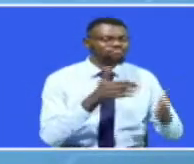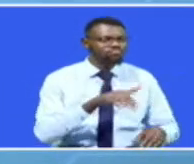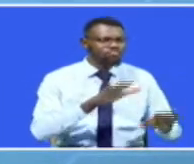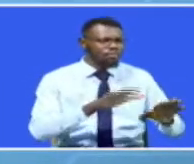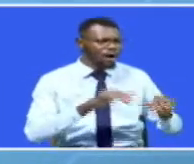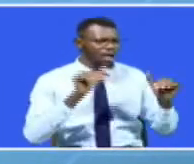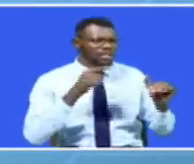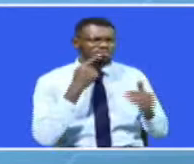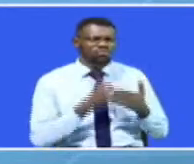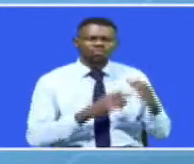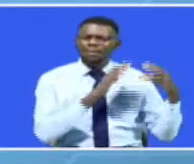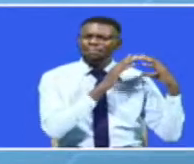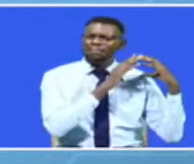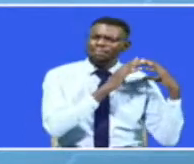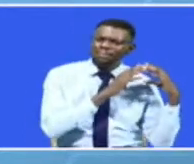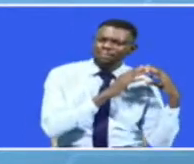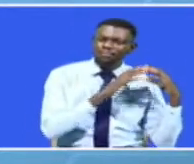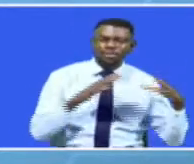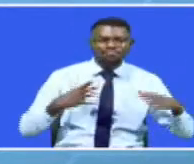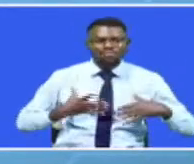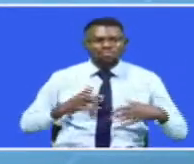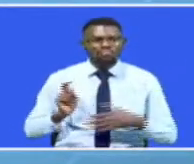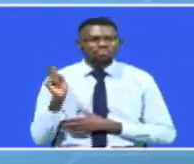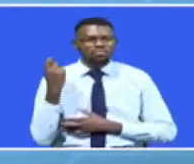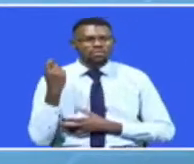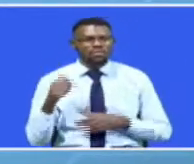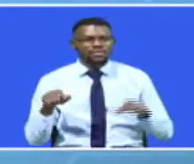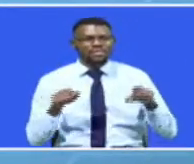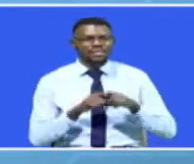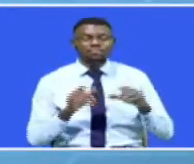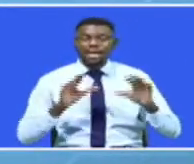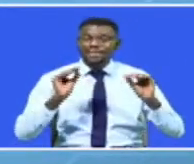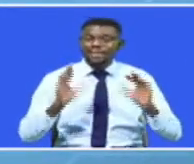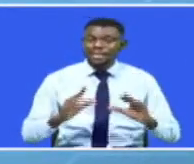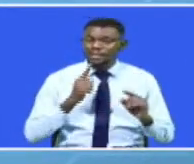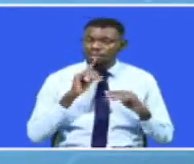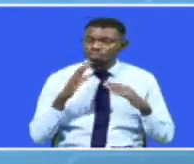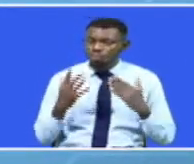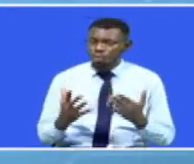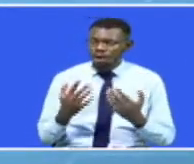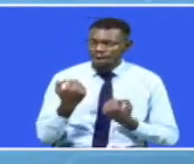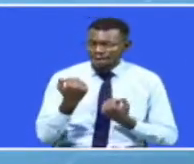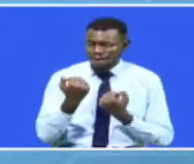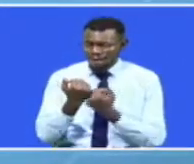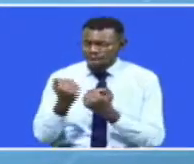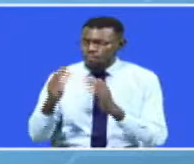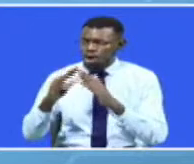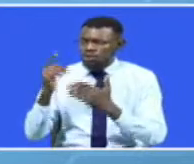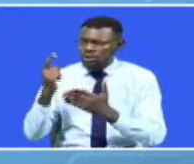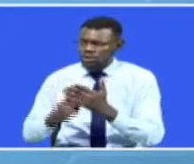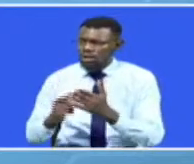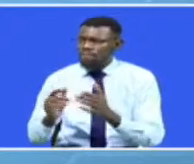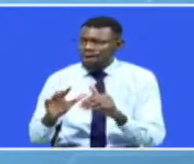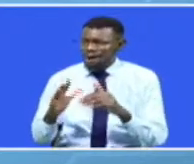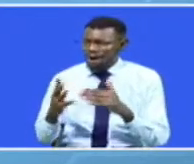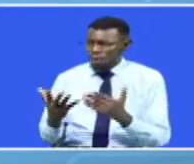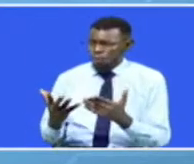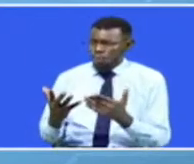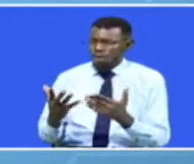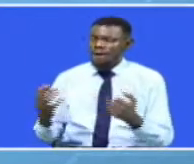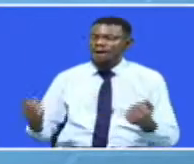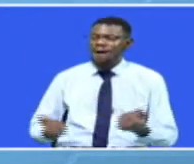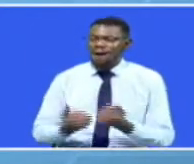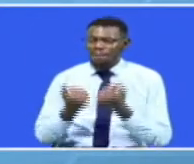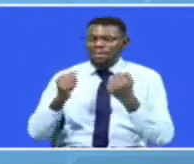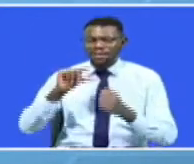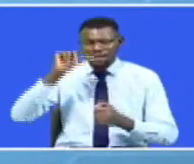as overburdening Kenyans. On the other hand, teachers have said that they will only support the new housing tax if the government is ready